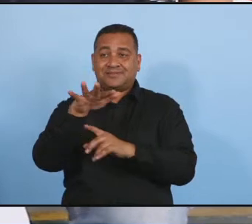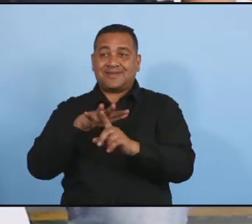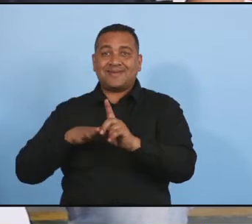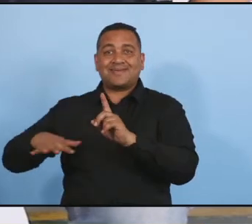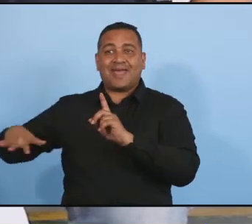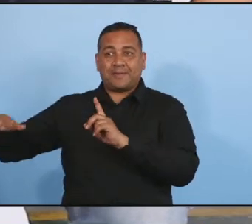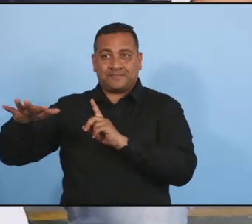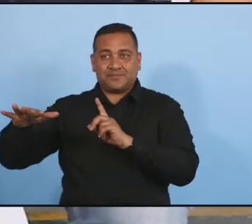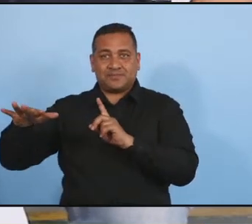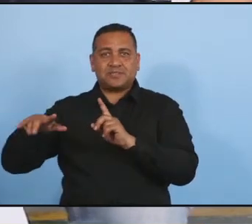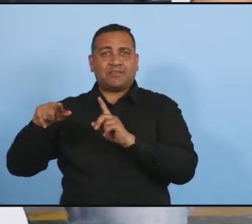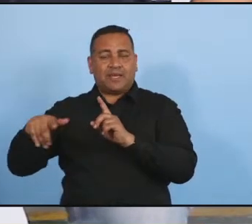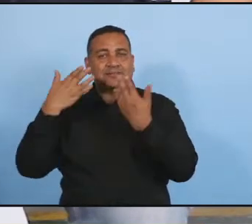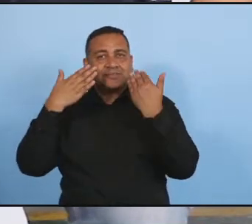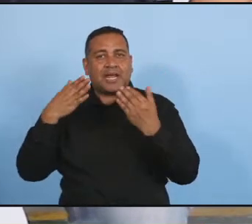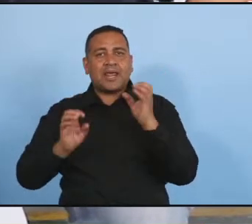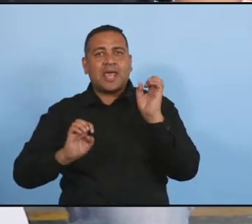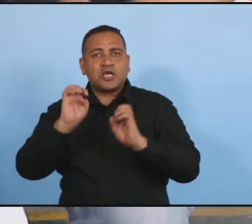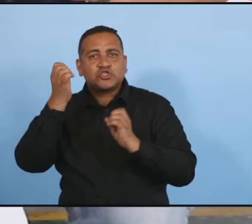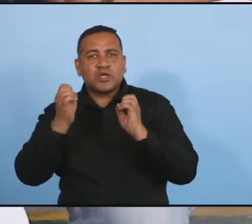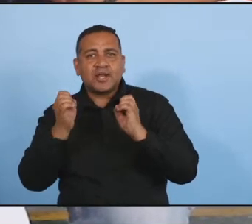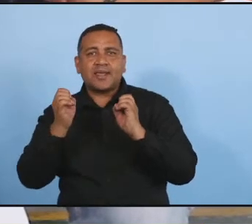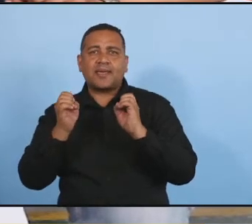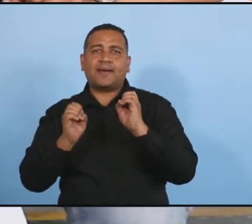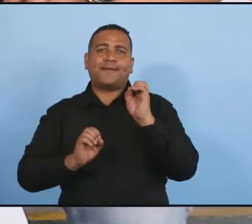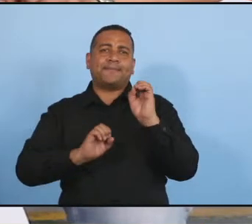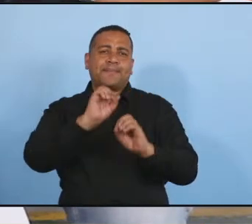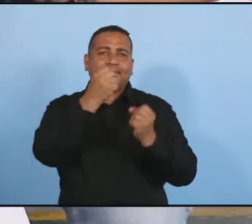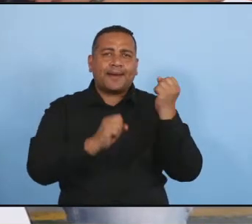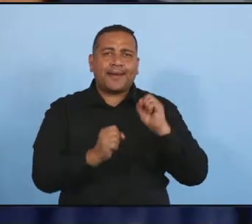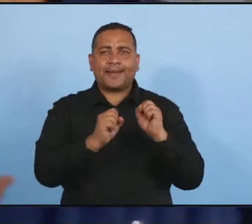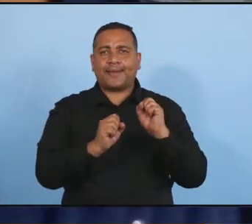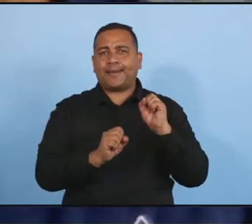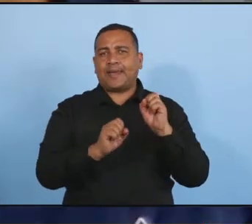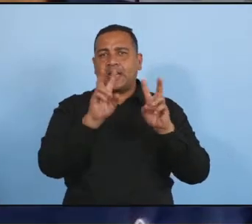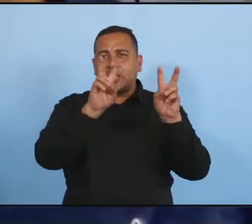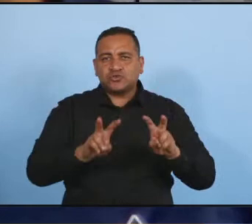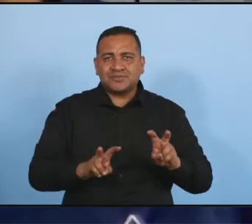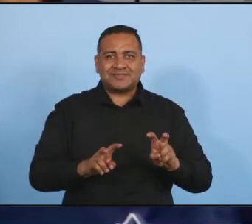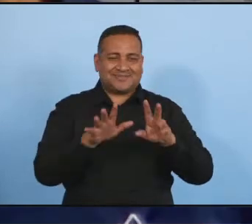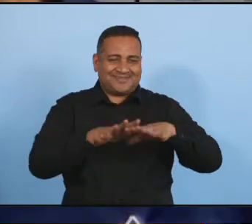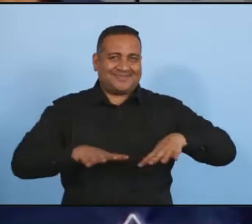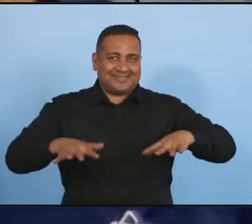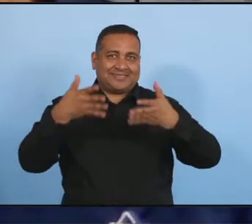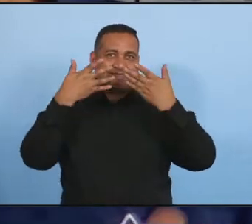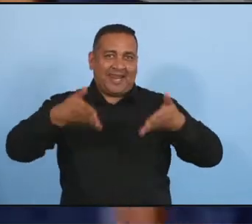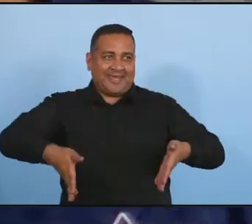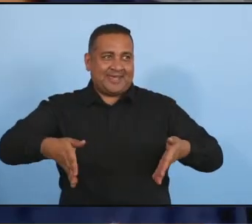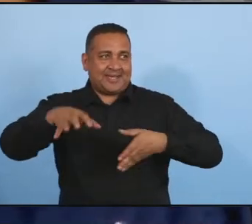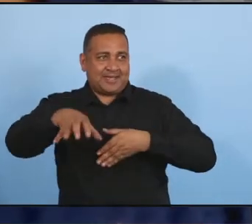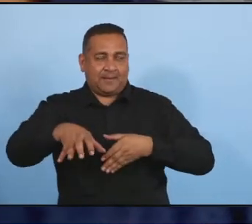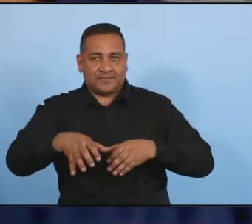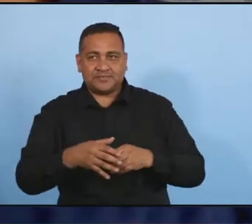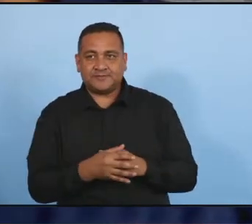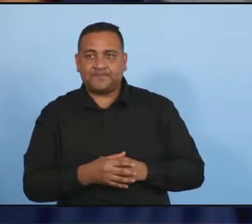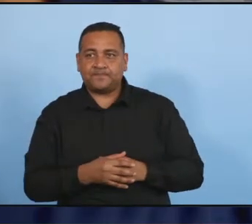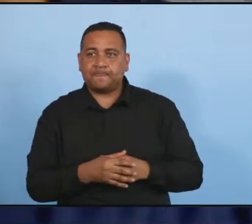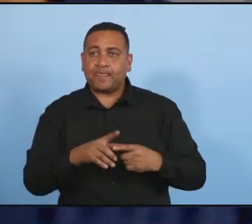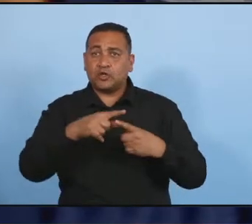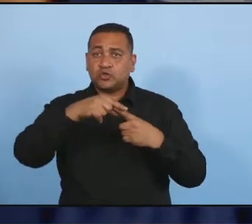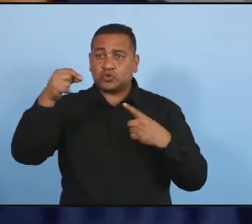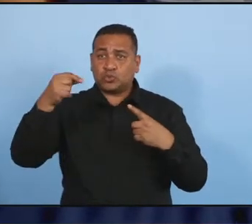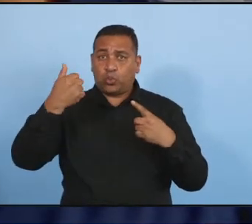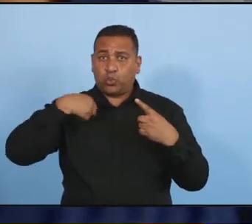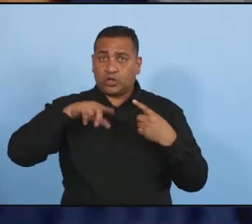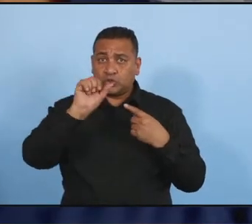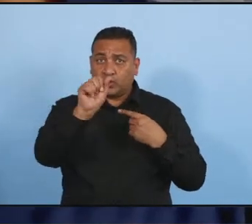that is concerned, as well as electrical engineering. But ultimately, it comes down to when you make that choice of your tertiary institution of choice,